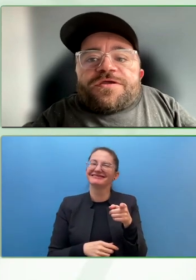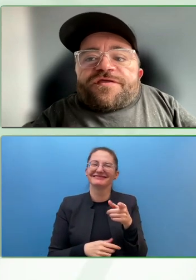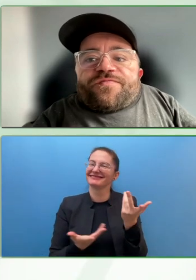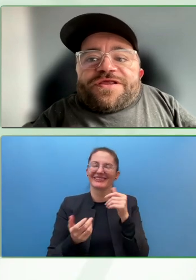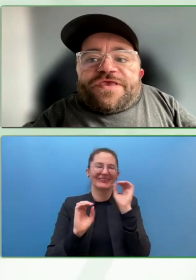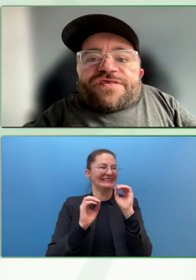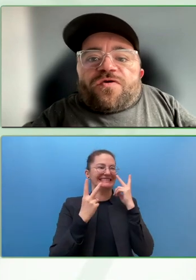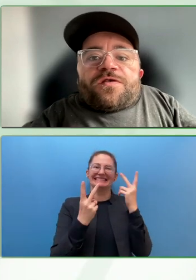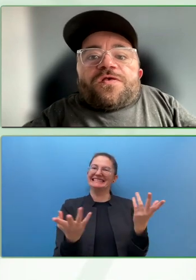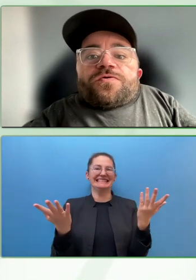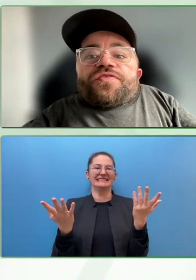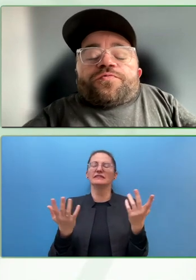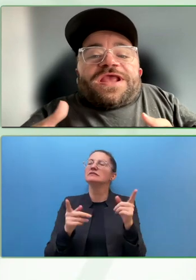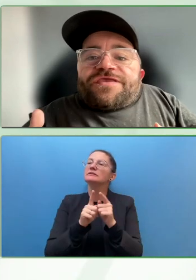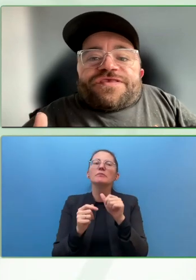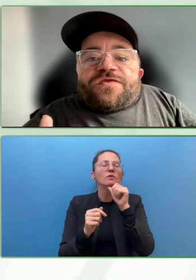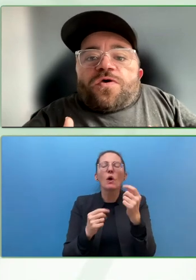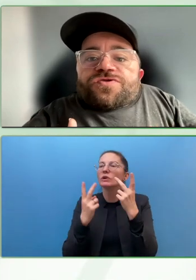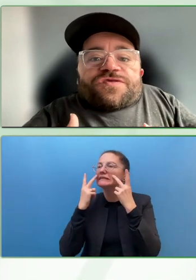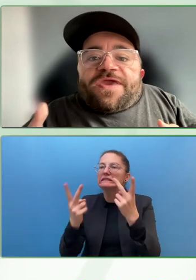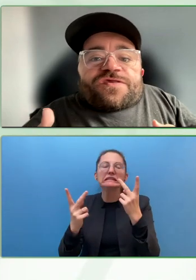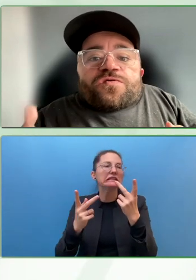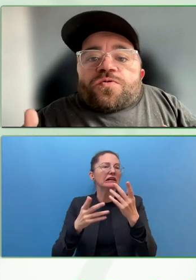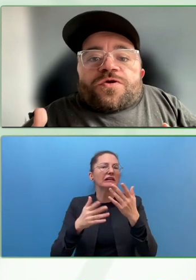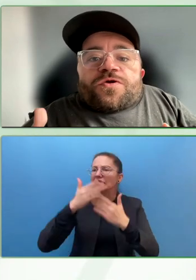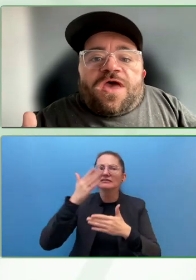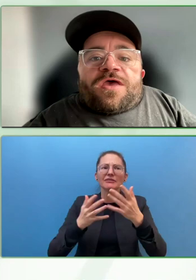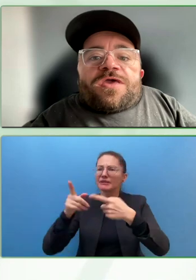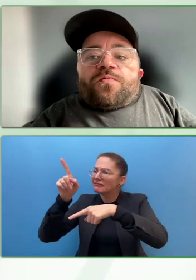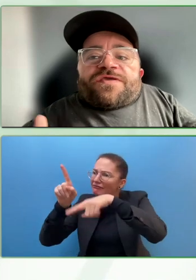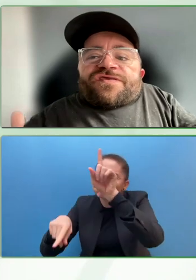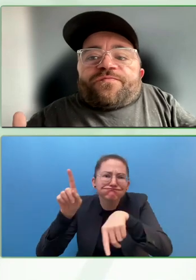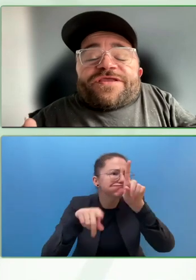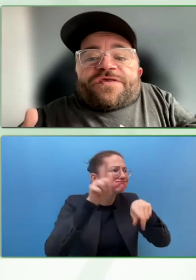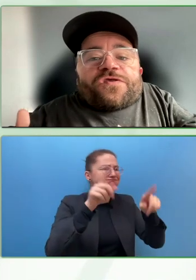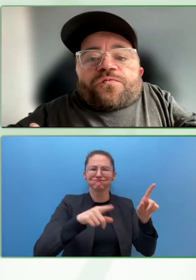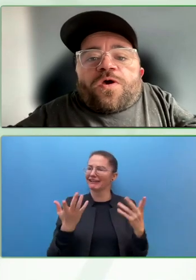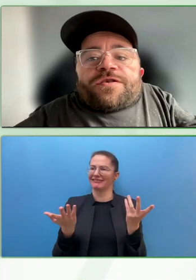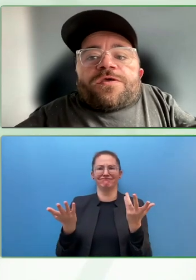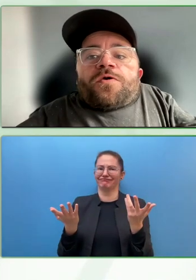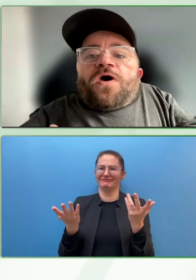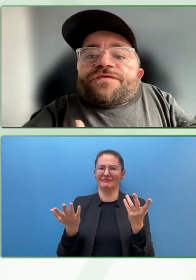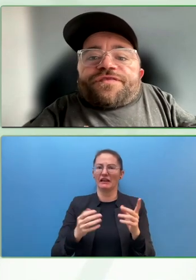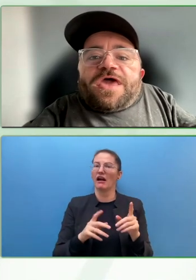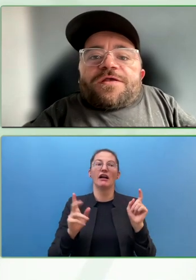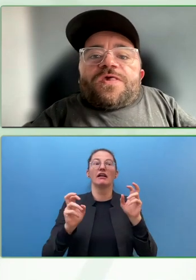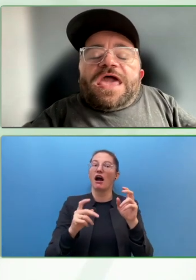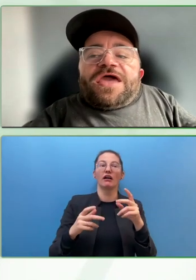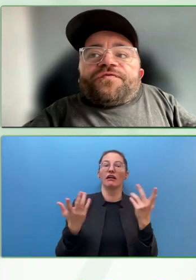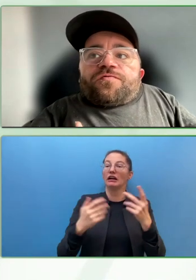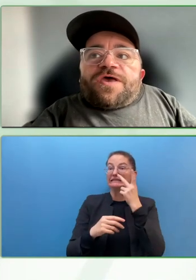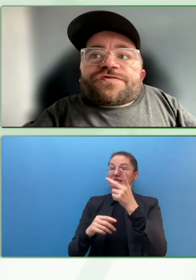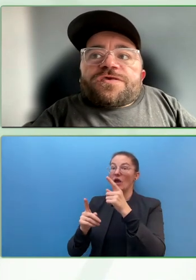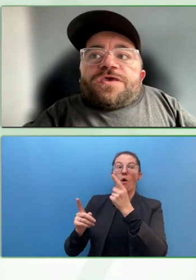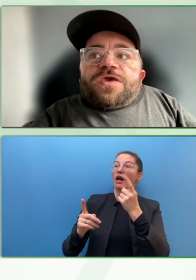around disability. So the reality of what just makes us all who we are, where disability is just one part of that.